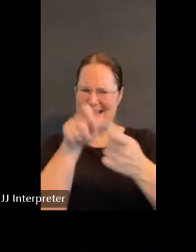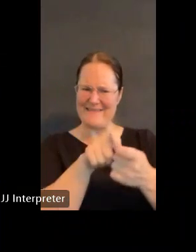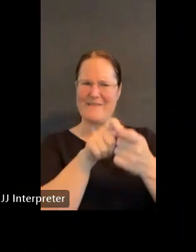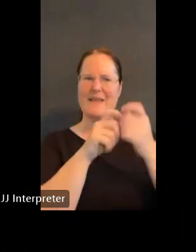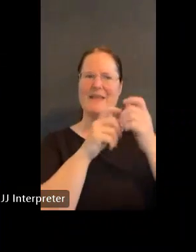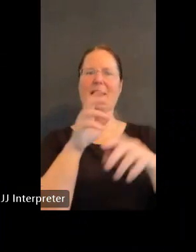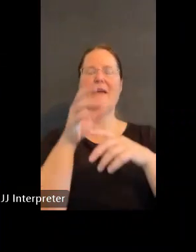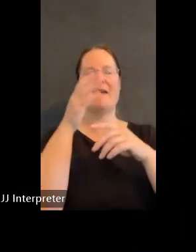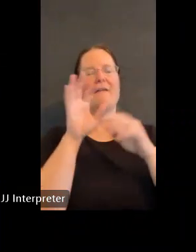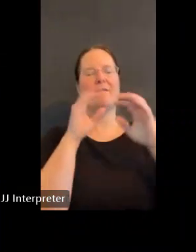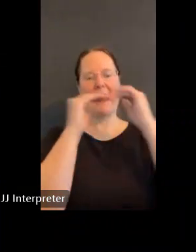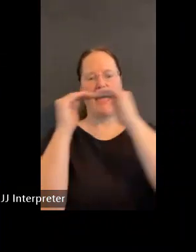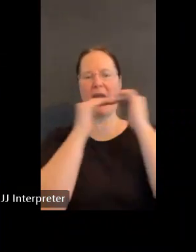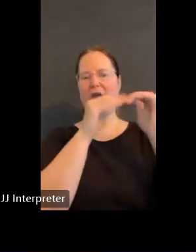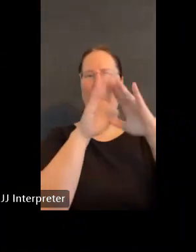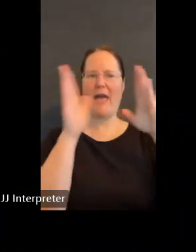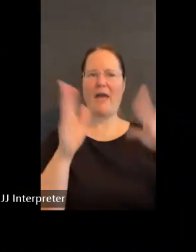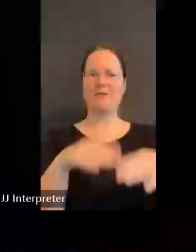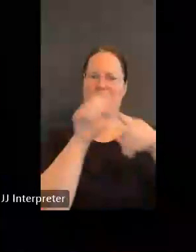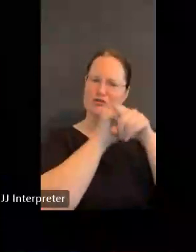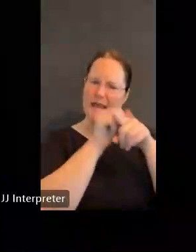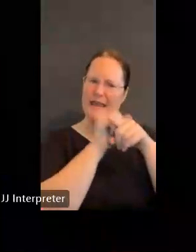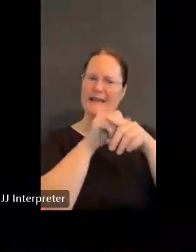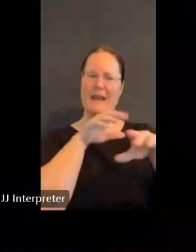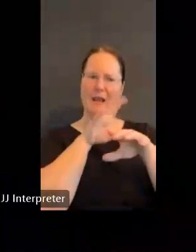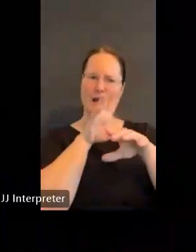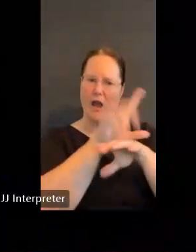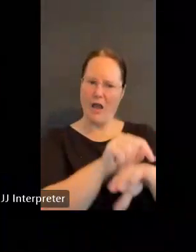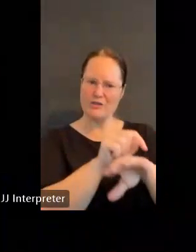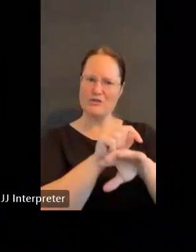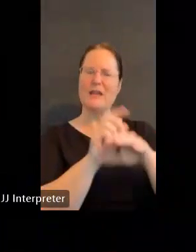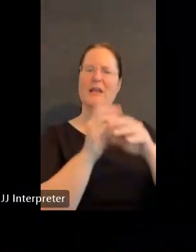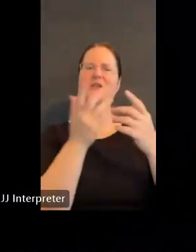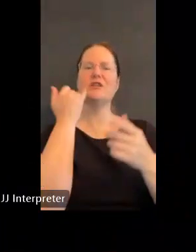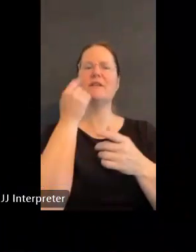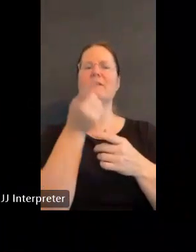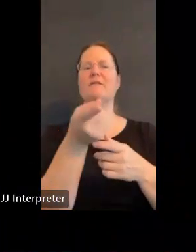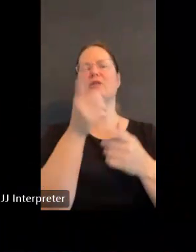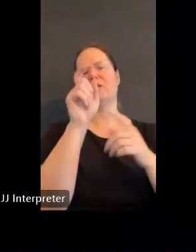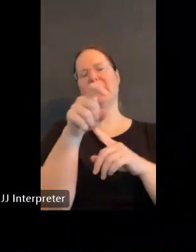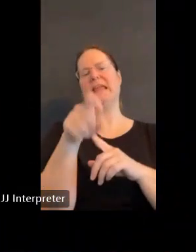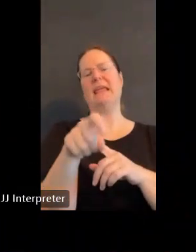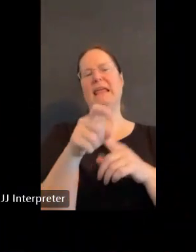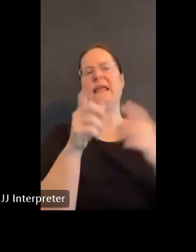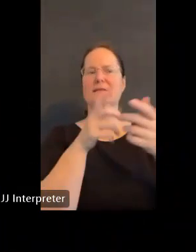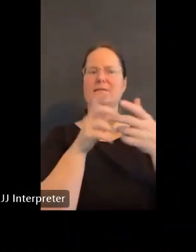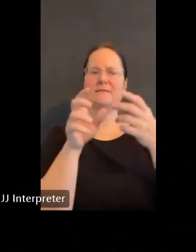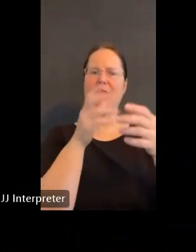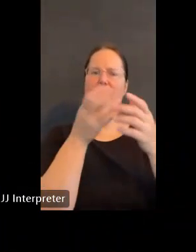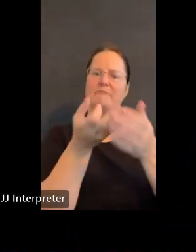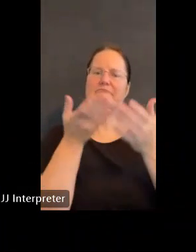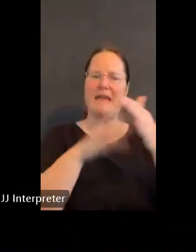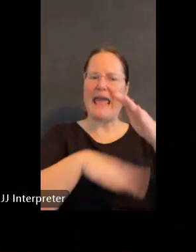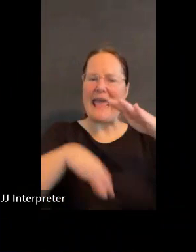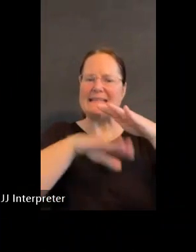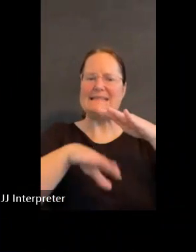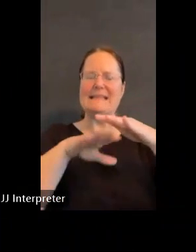an overview of fair housing rights and responsibilities. We can provide our fair housing fundamentals. Maybe you want to